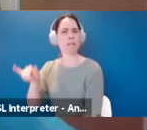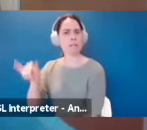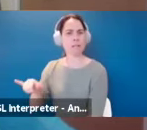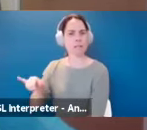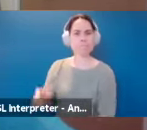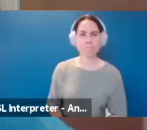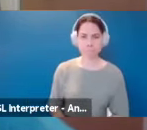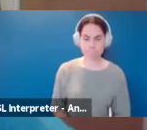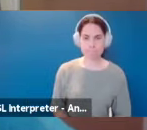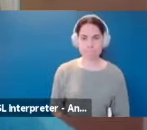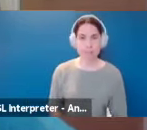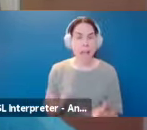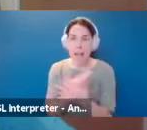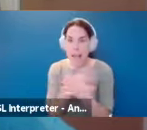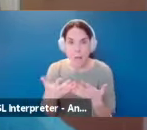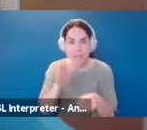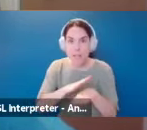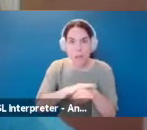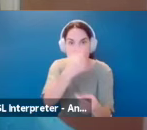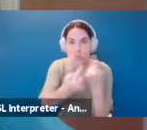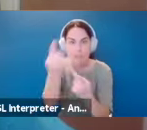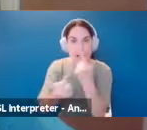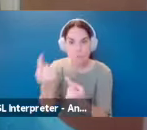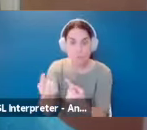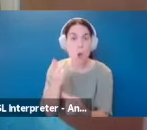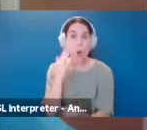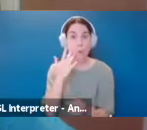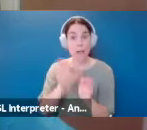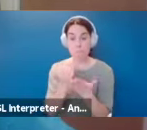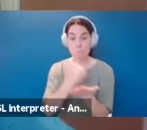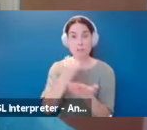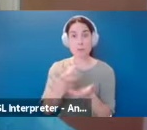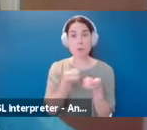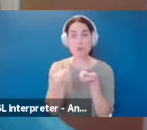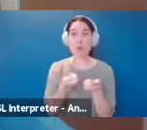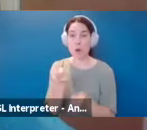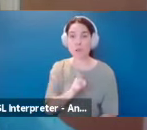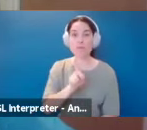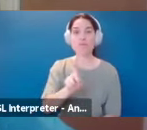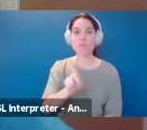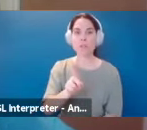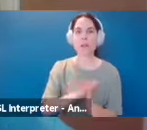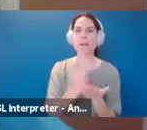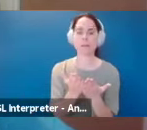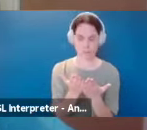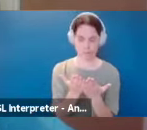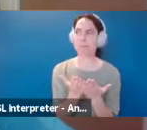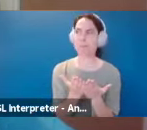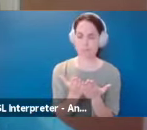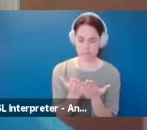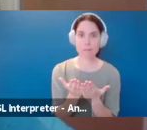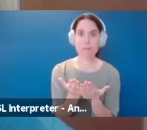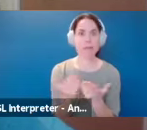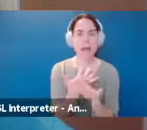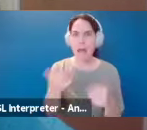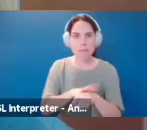I want you to know I stayed many years ago, even though when I had said hello to some Sangha members I bumped into